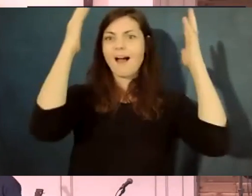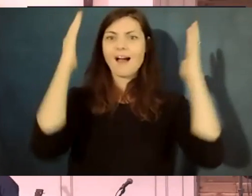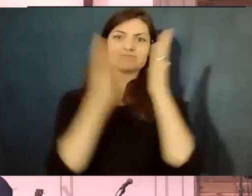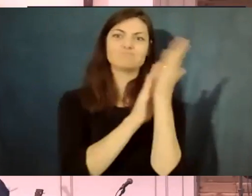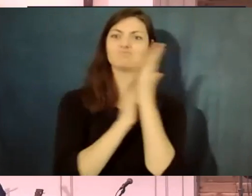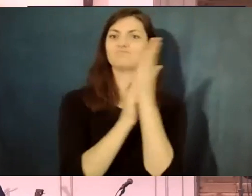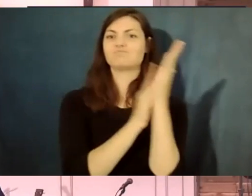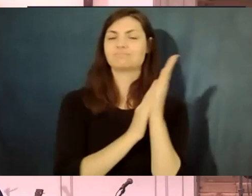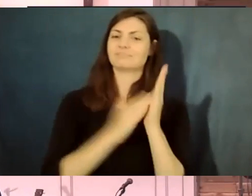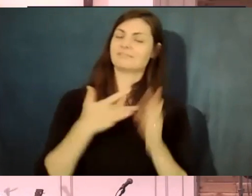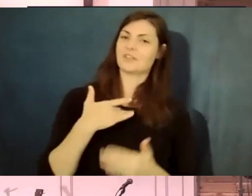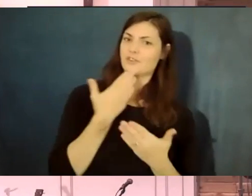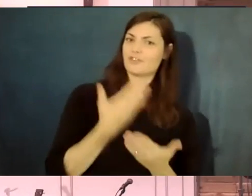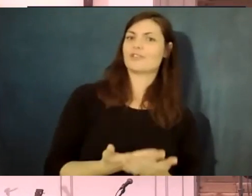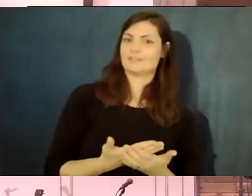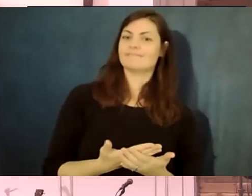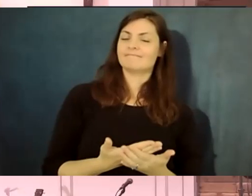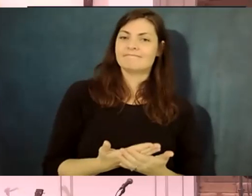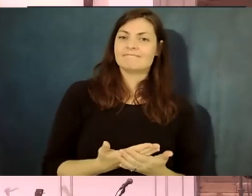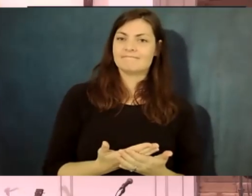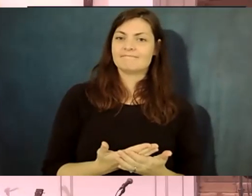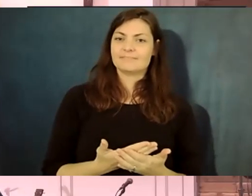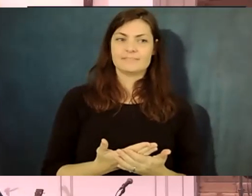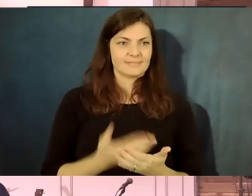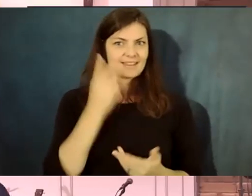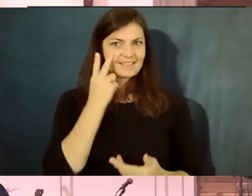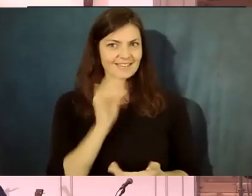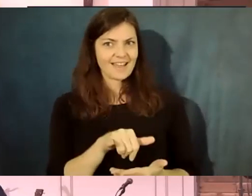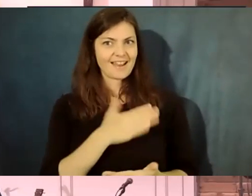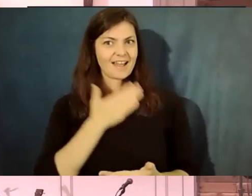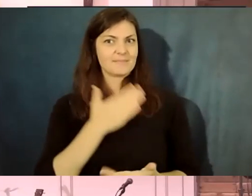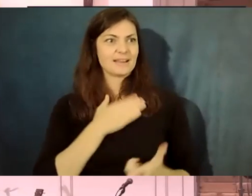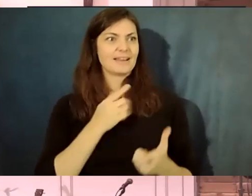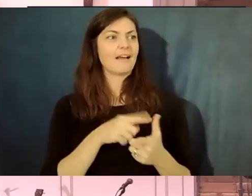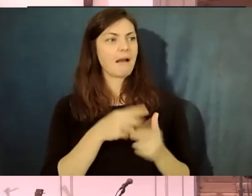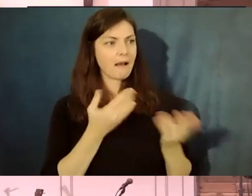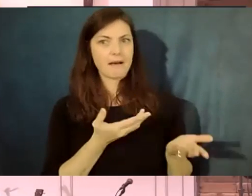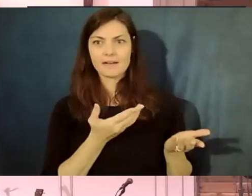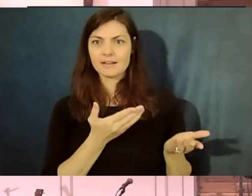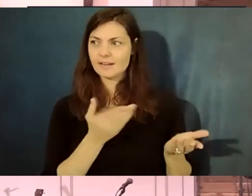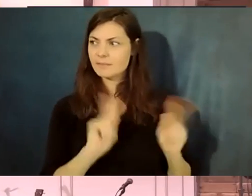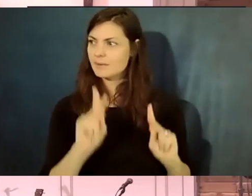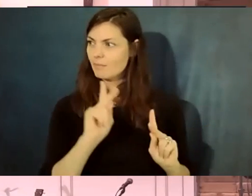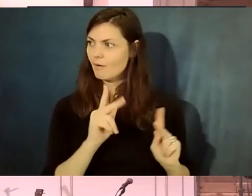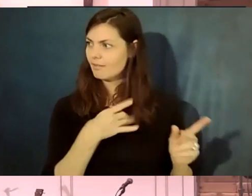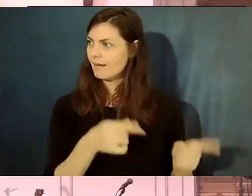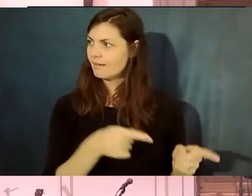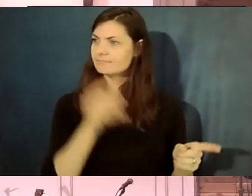it. And he not only is pleased with it, he builds an altar in front of the idol.